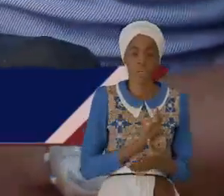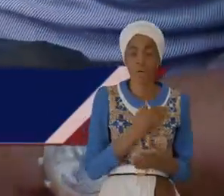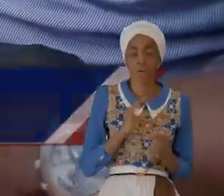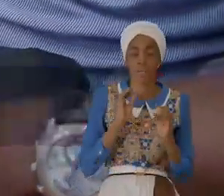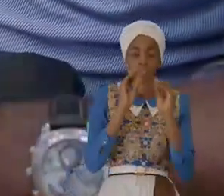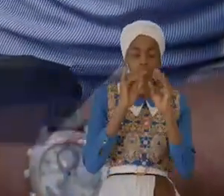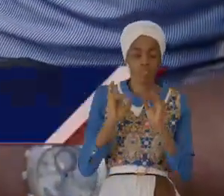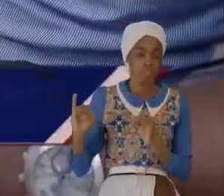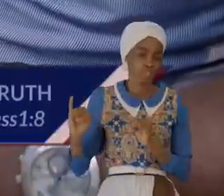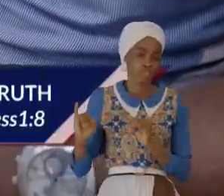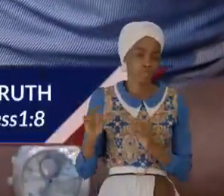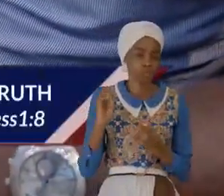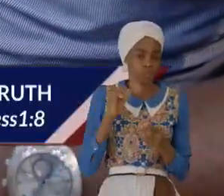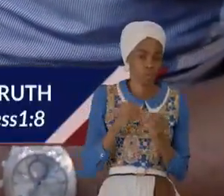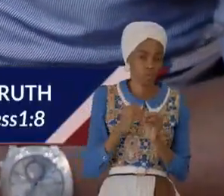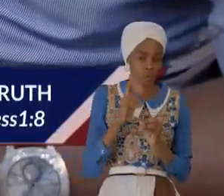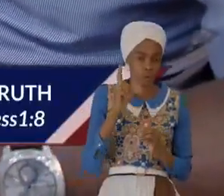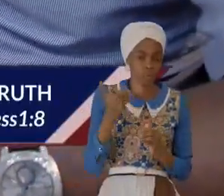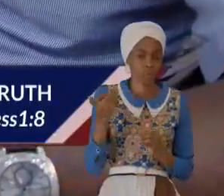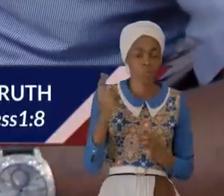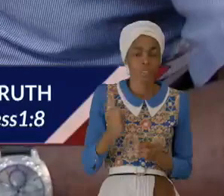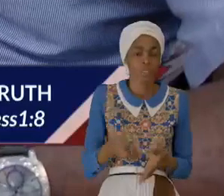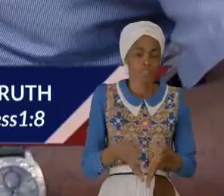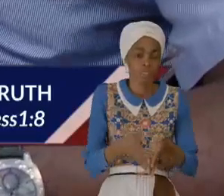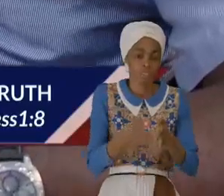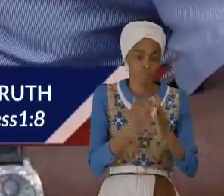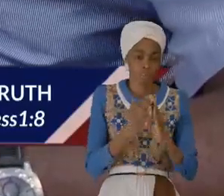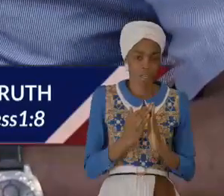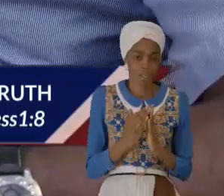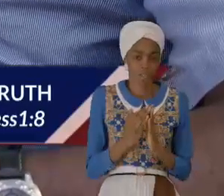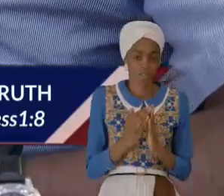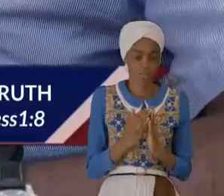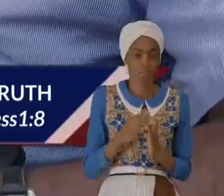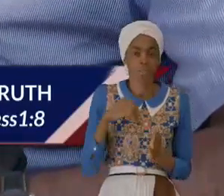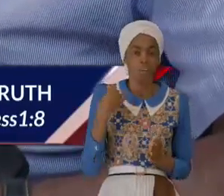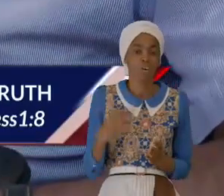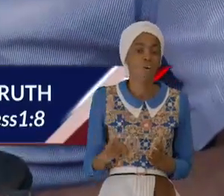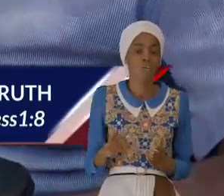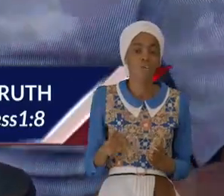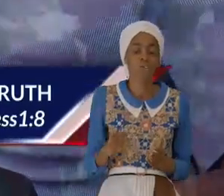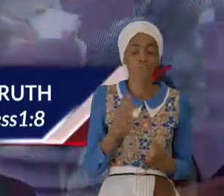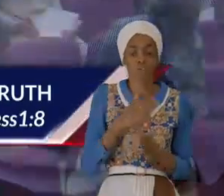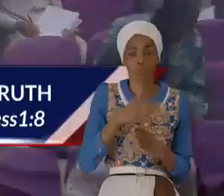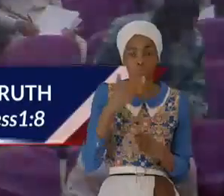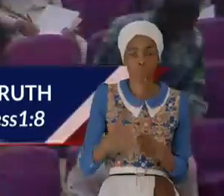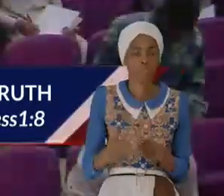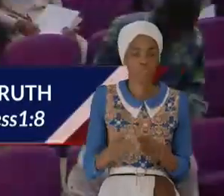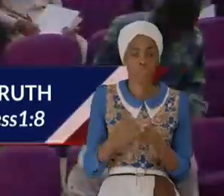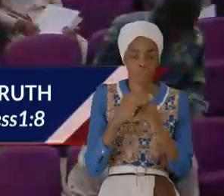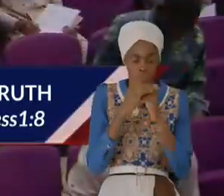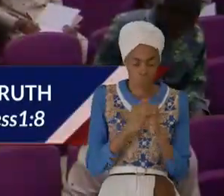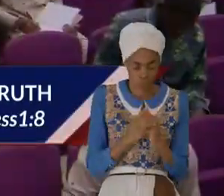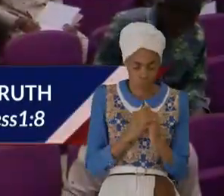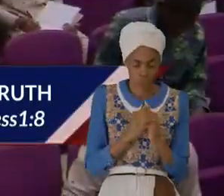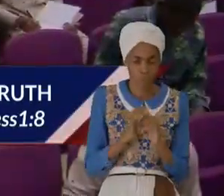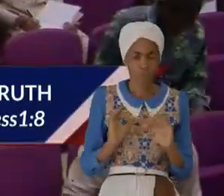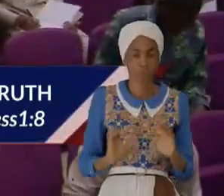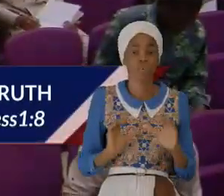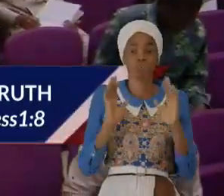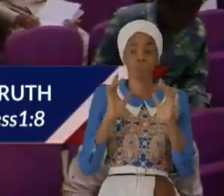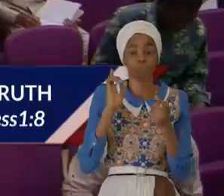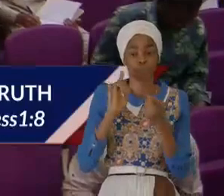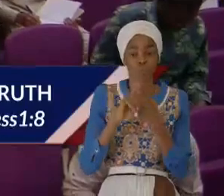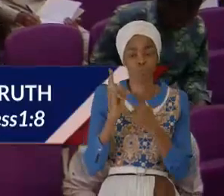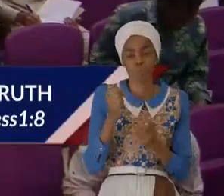the demand of total devotion to the truth. It tells us in Galatians